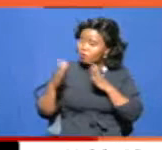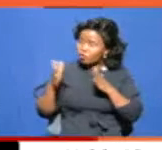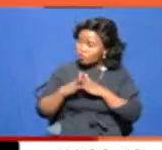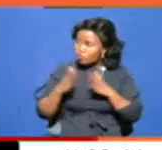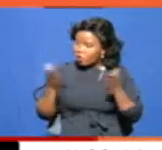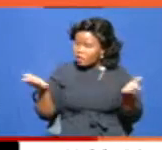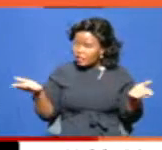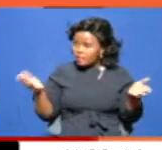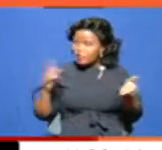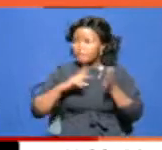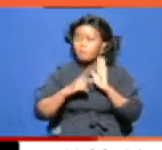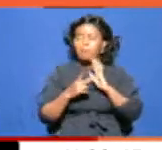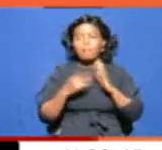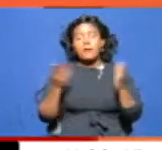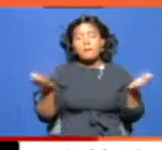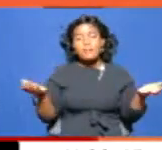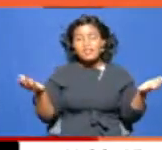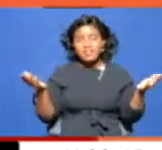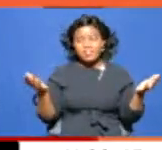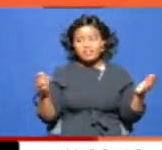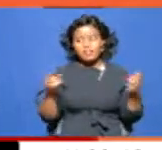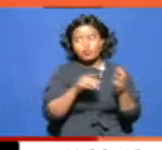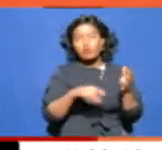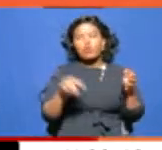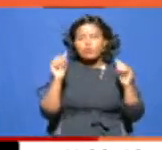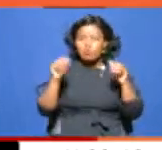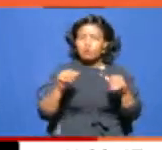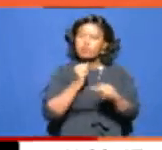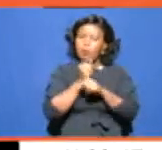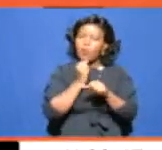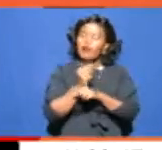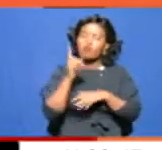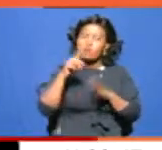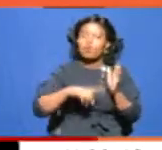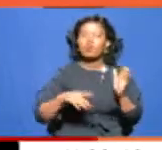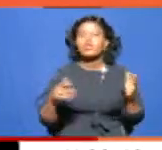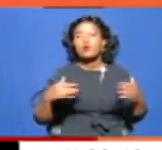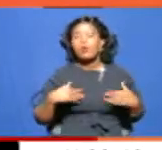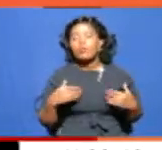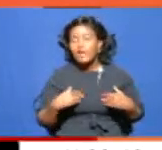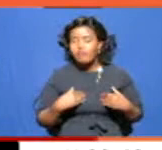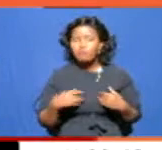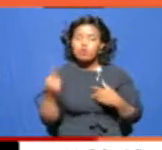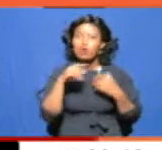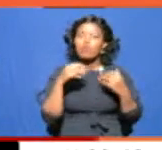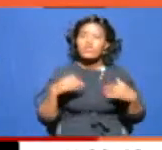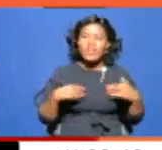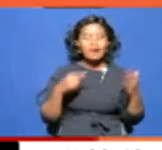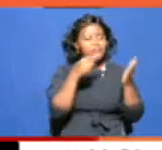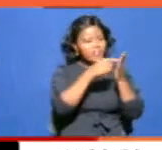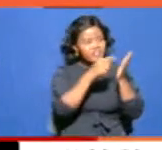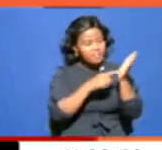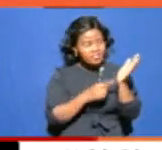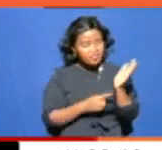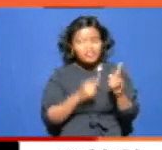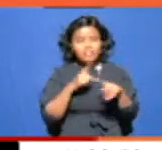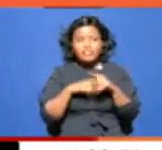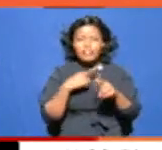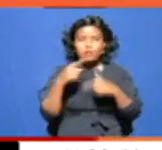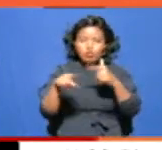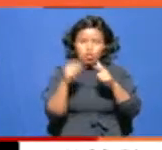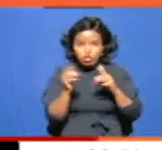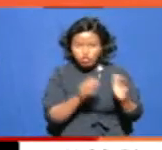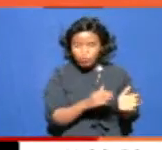I think we can work with the resources we have. This is what we have as we plan for better days in future.